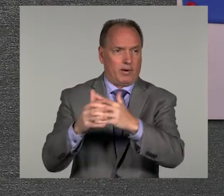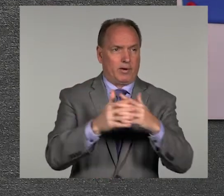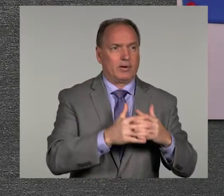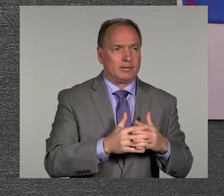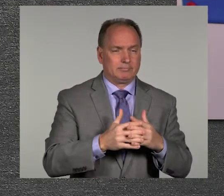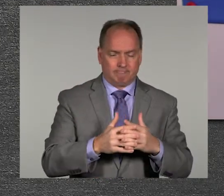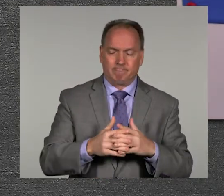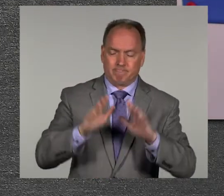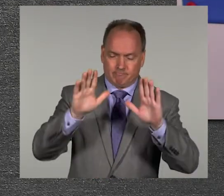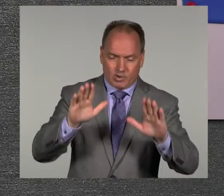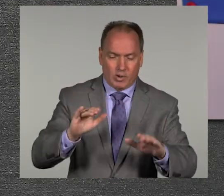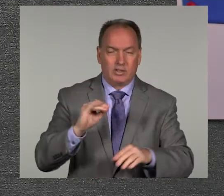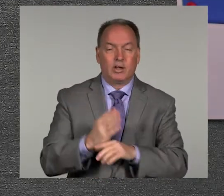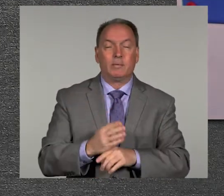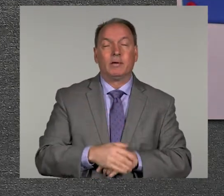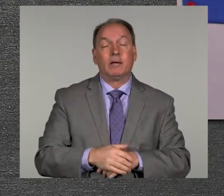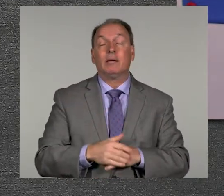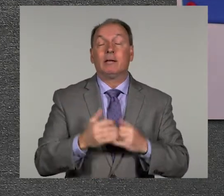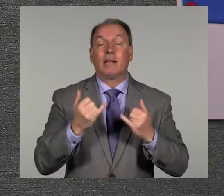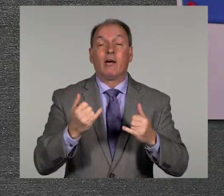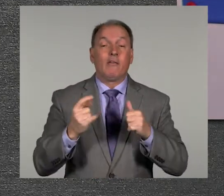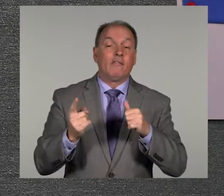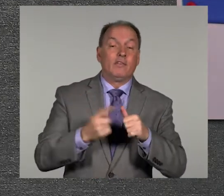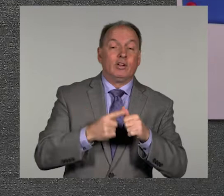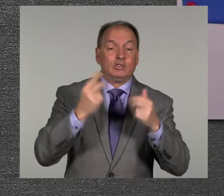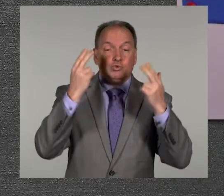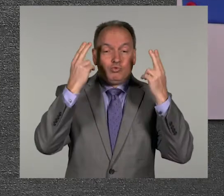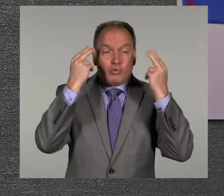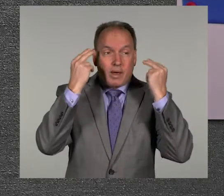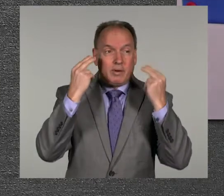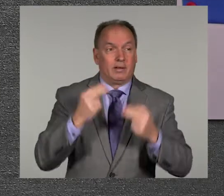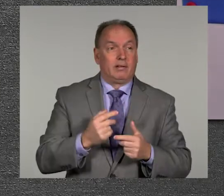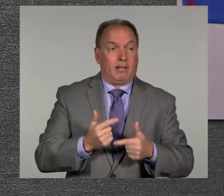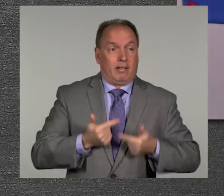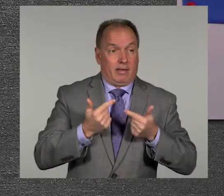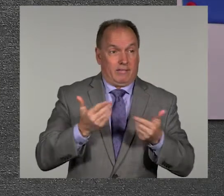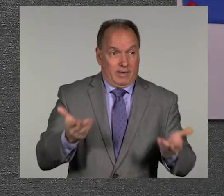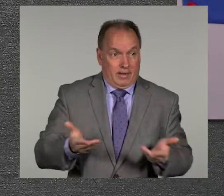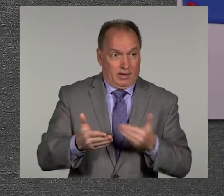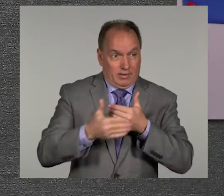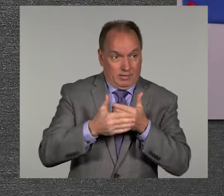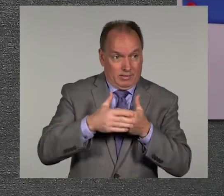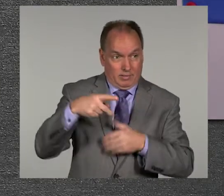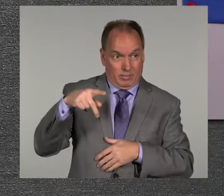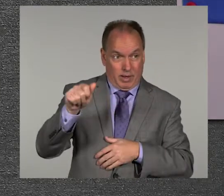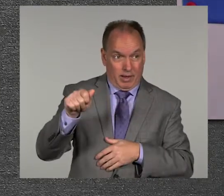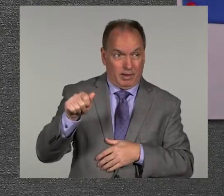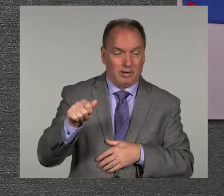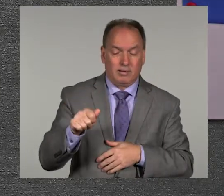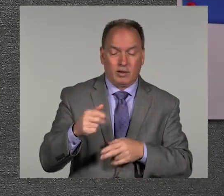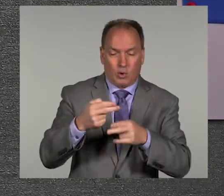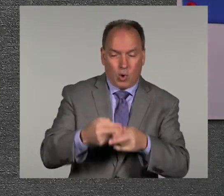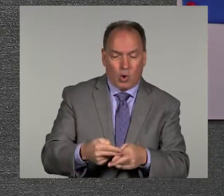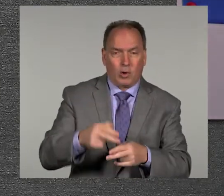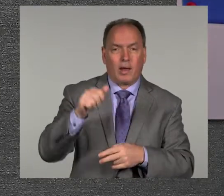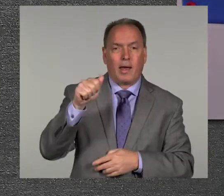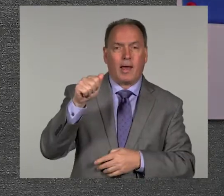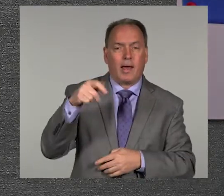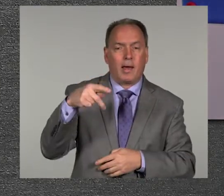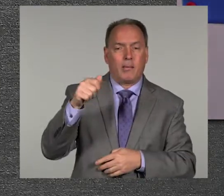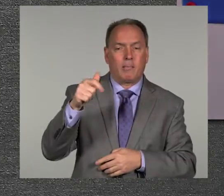guys. So the first rabbit that we are going to talk about that lives in Pennsylvania is the